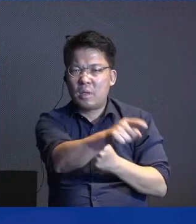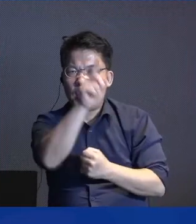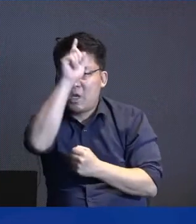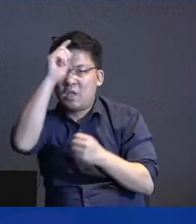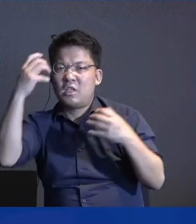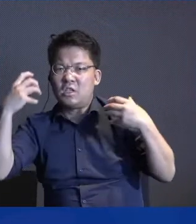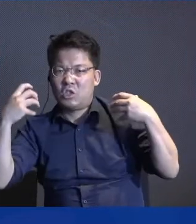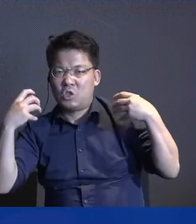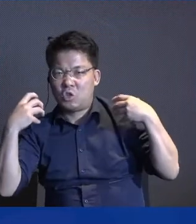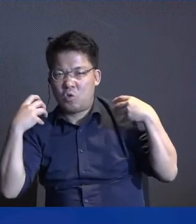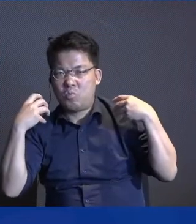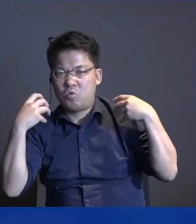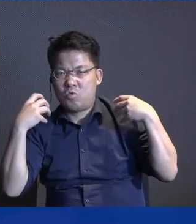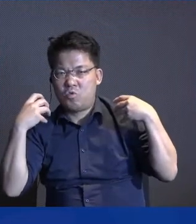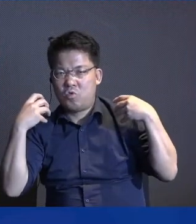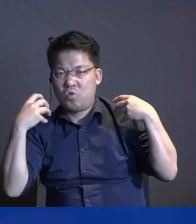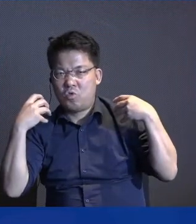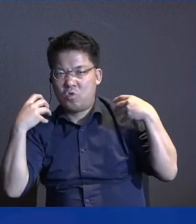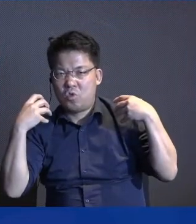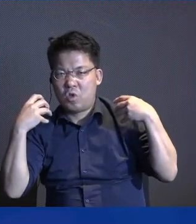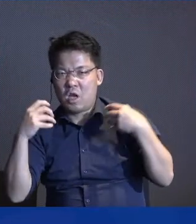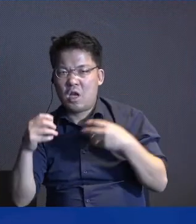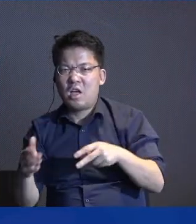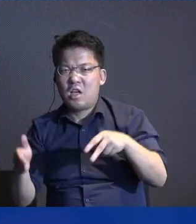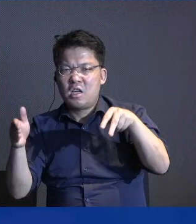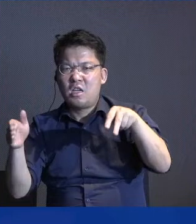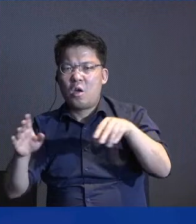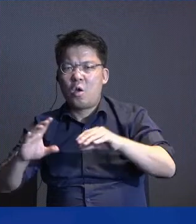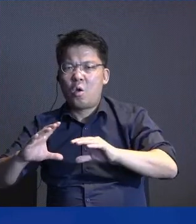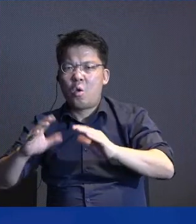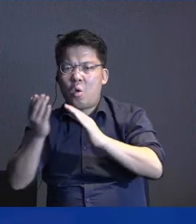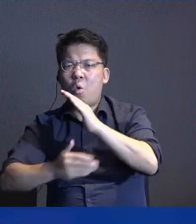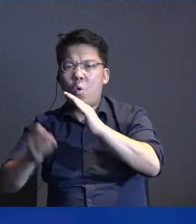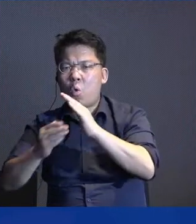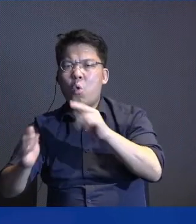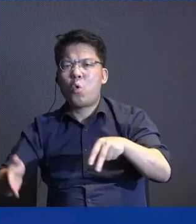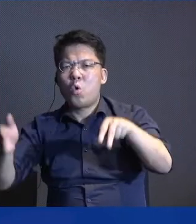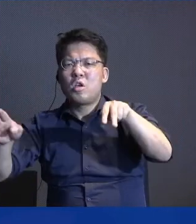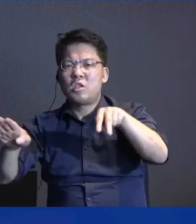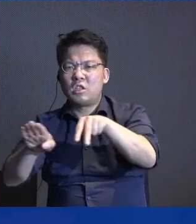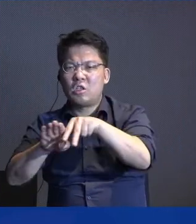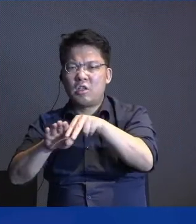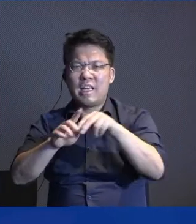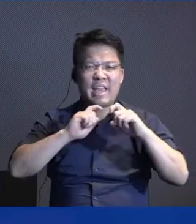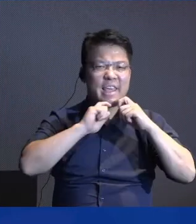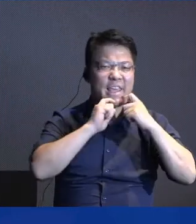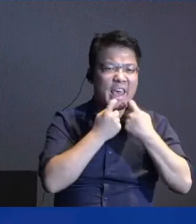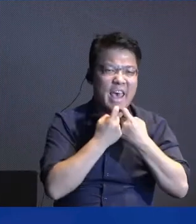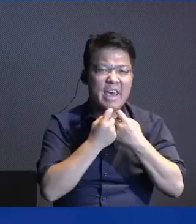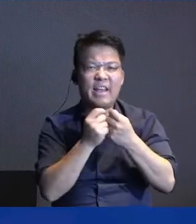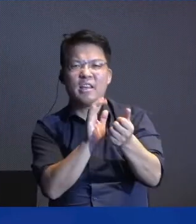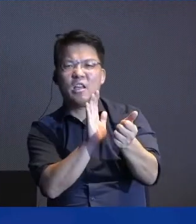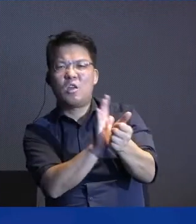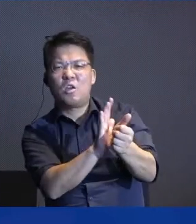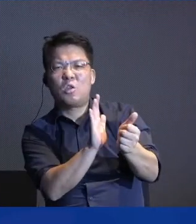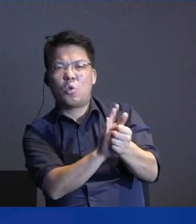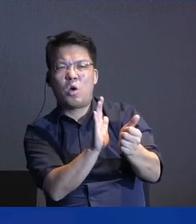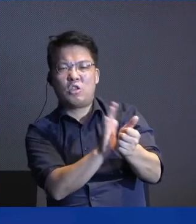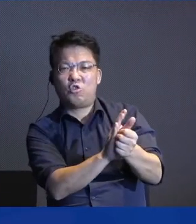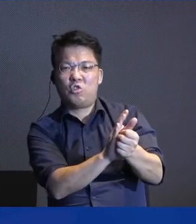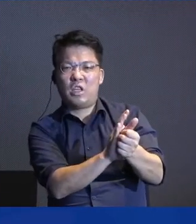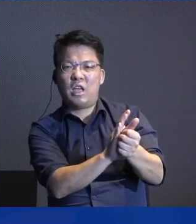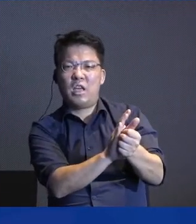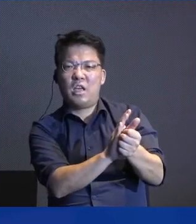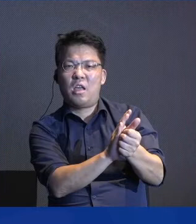it, considering the extensive years of pandemic in preparation for the onset of